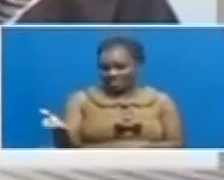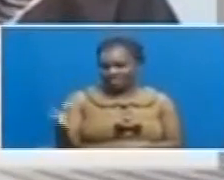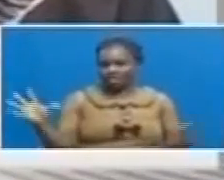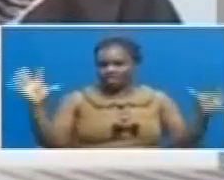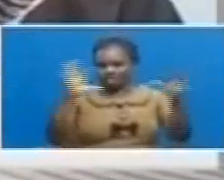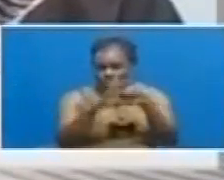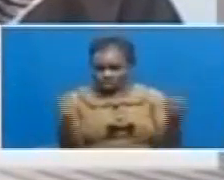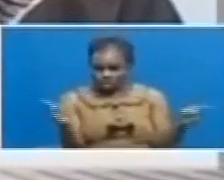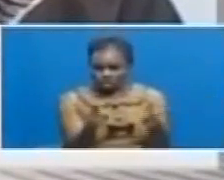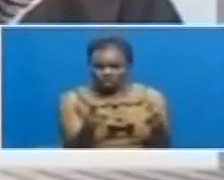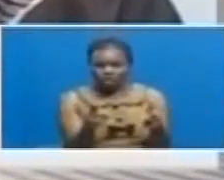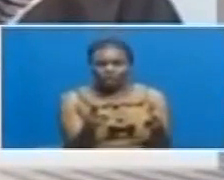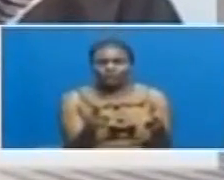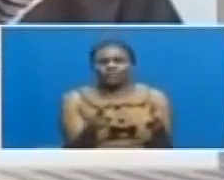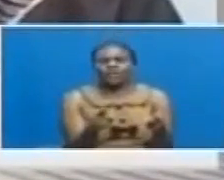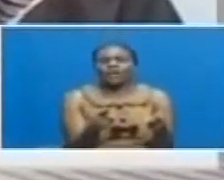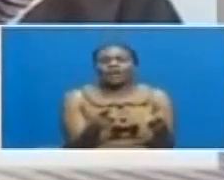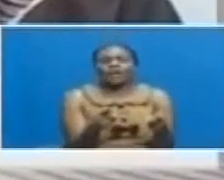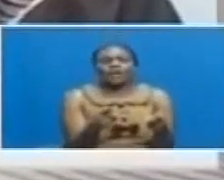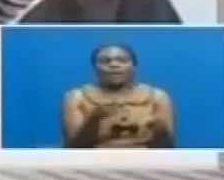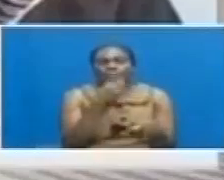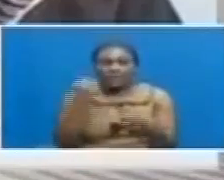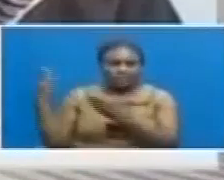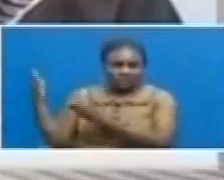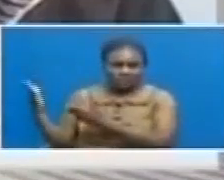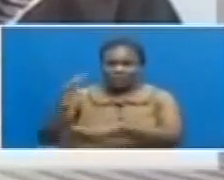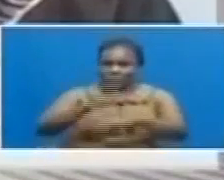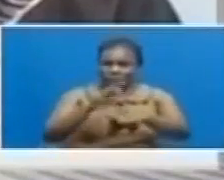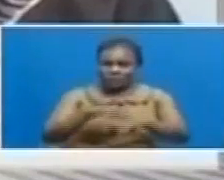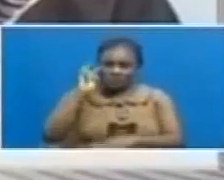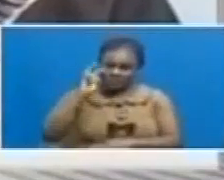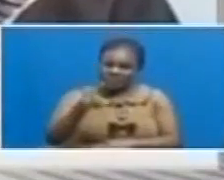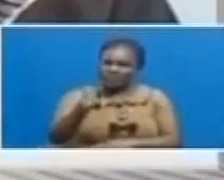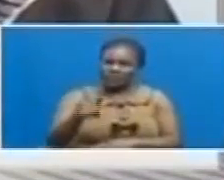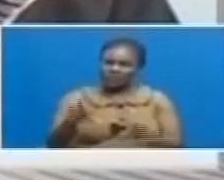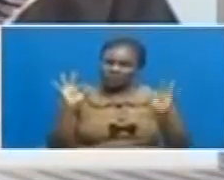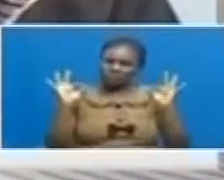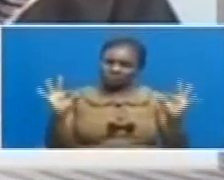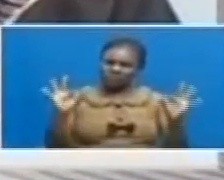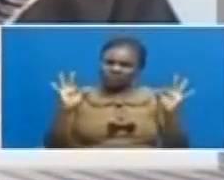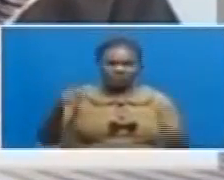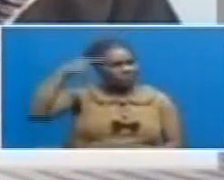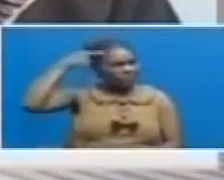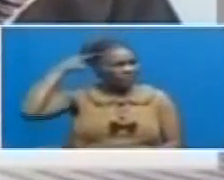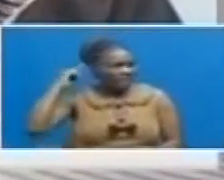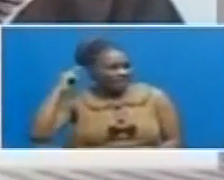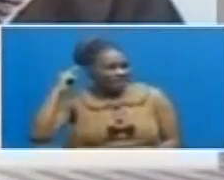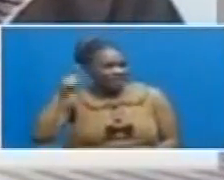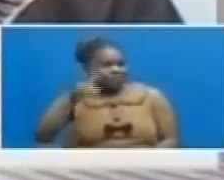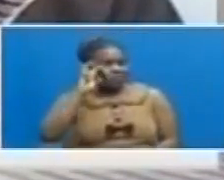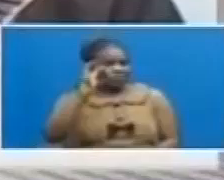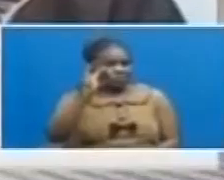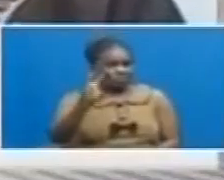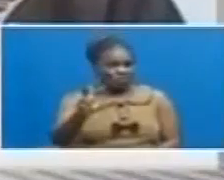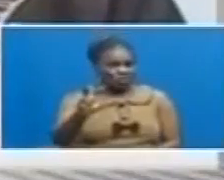joining us shortly. Willis, it's great to see you this evening, looking sharp in black. And I'm sure you've been